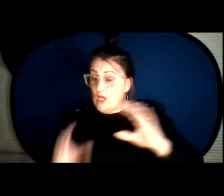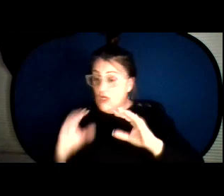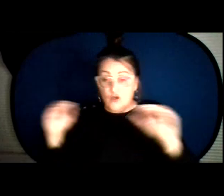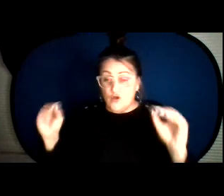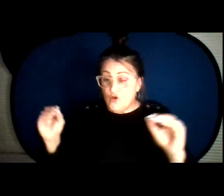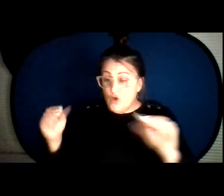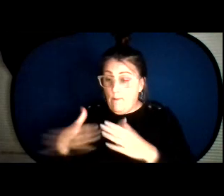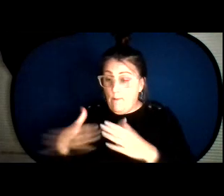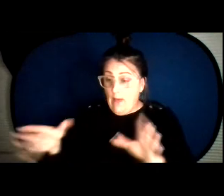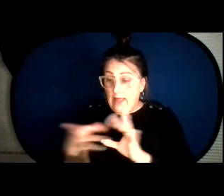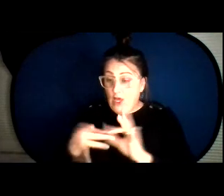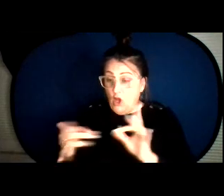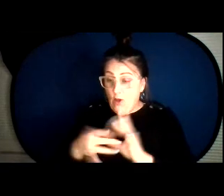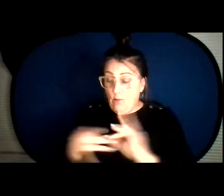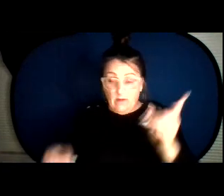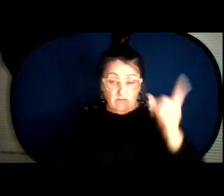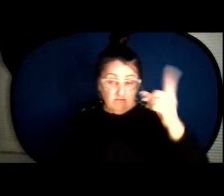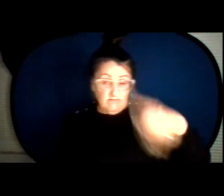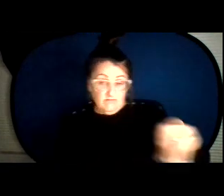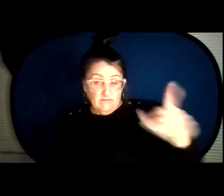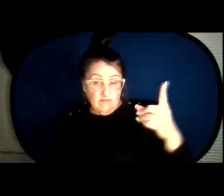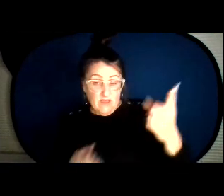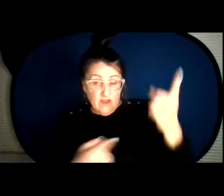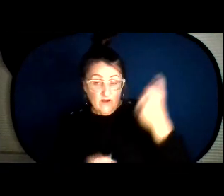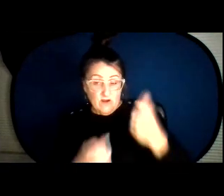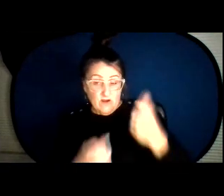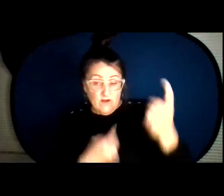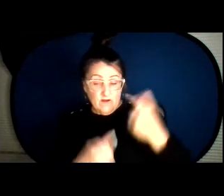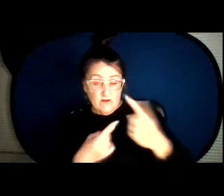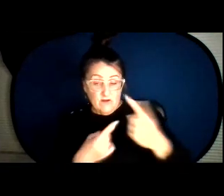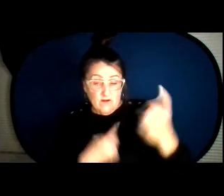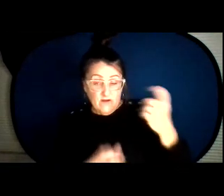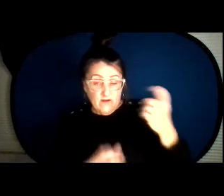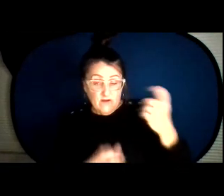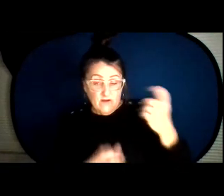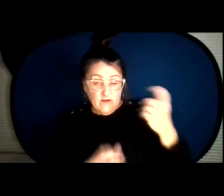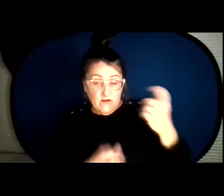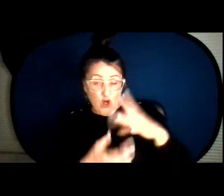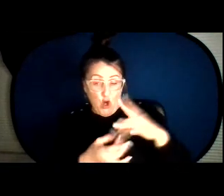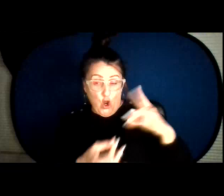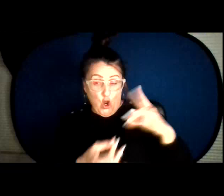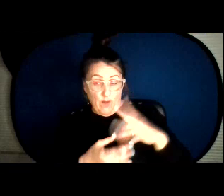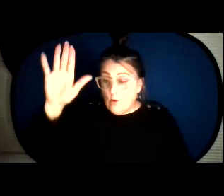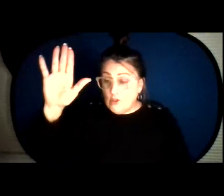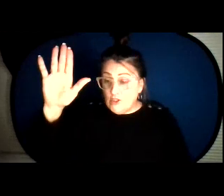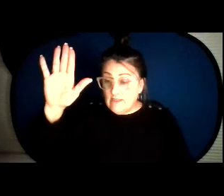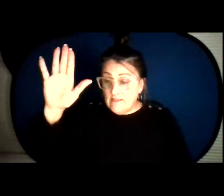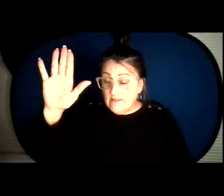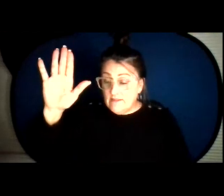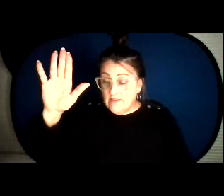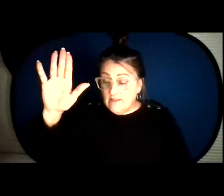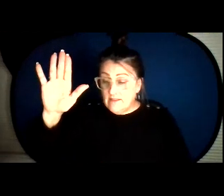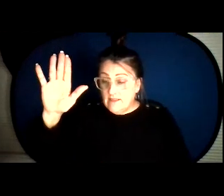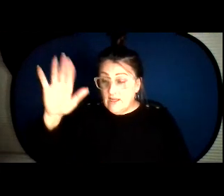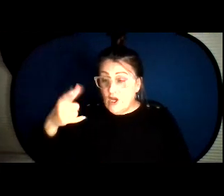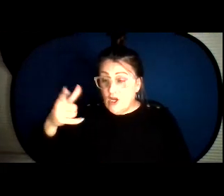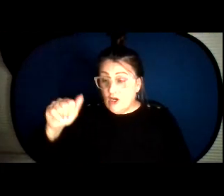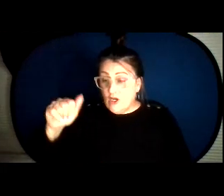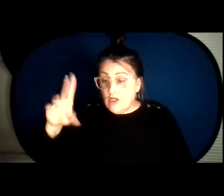you. Anything from the dais, questions or comments? I'd be happy to make that motion for approval. All right, so moved by Commissioner Gardino. Is there a